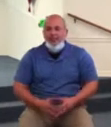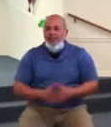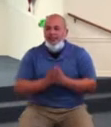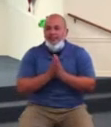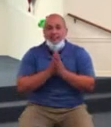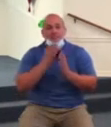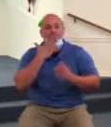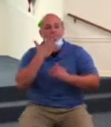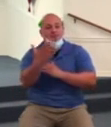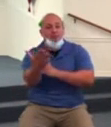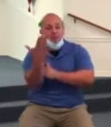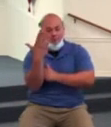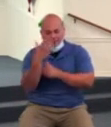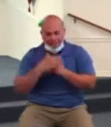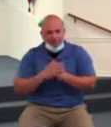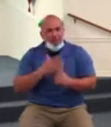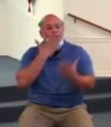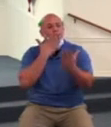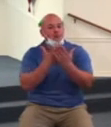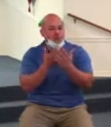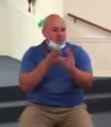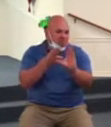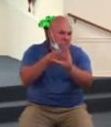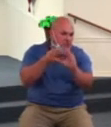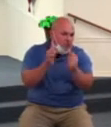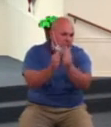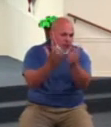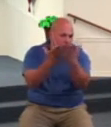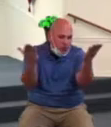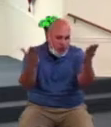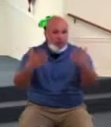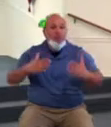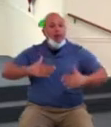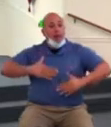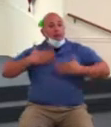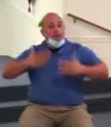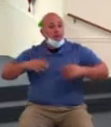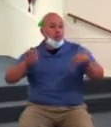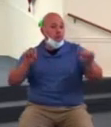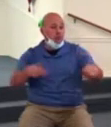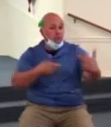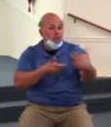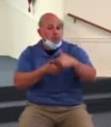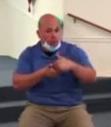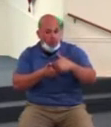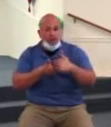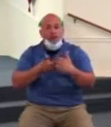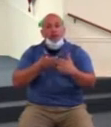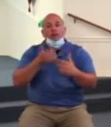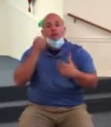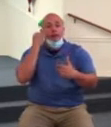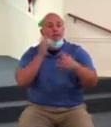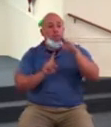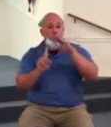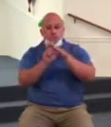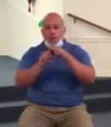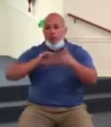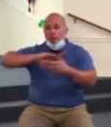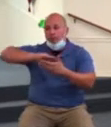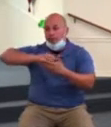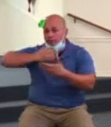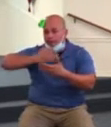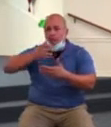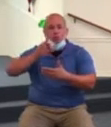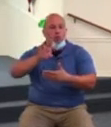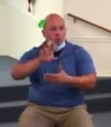Well, good morning. Good to be with you today. Glad that you can be here with us, many of us in person and many more online. So glad